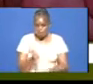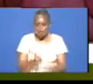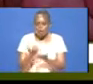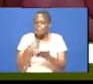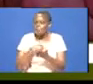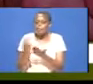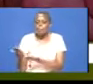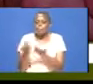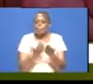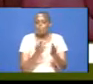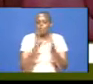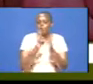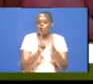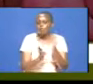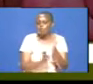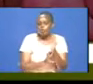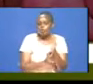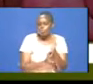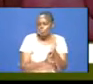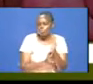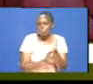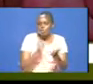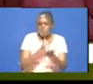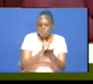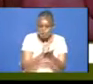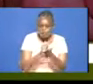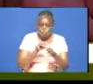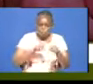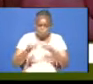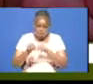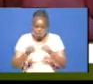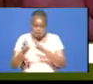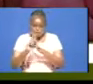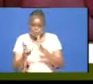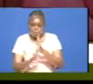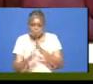regulatory framework for the registration, management and regulations of the community groups in the country.